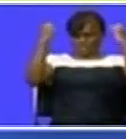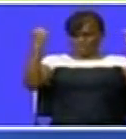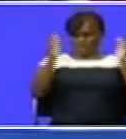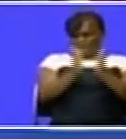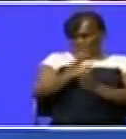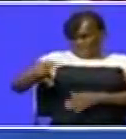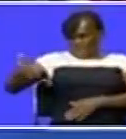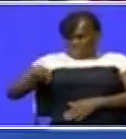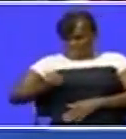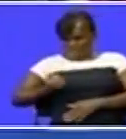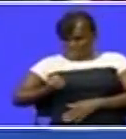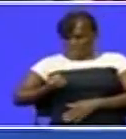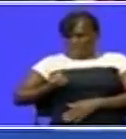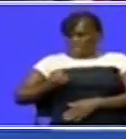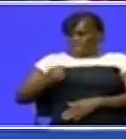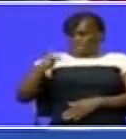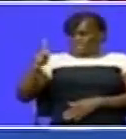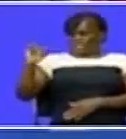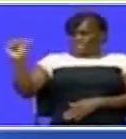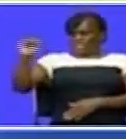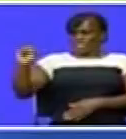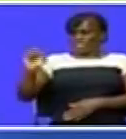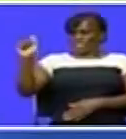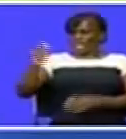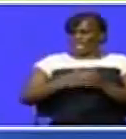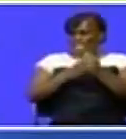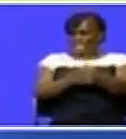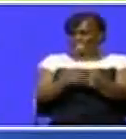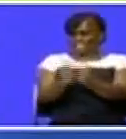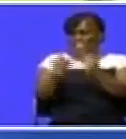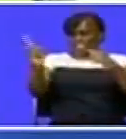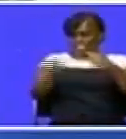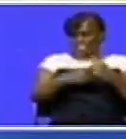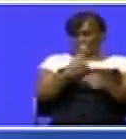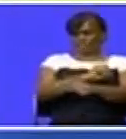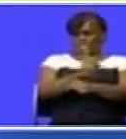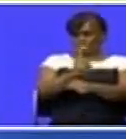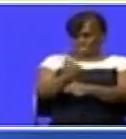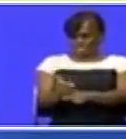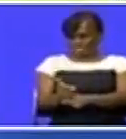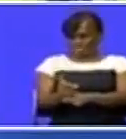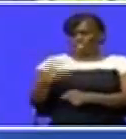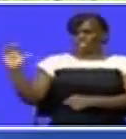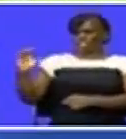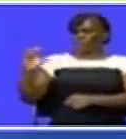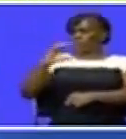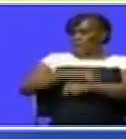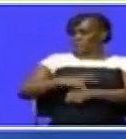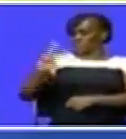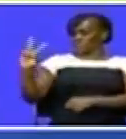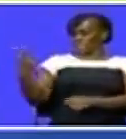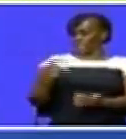Chelimo. Kisa led the field first across the line in 16 minutes, 28.8 seconds, as Chelimo managed second